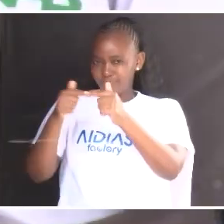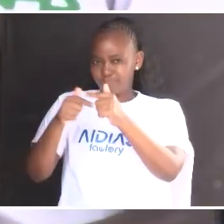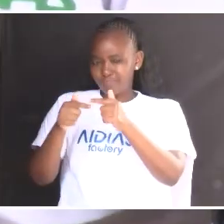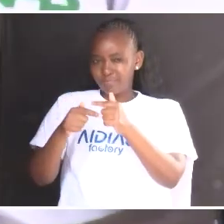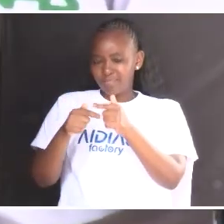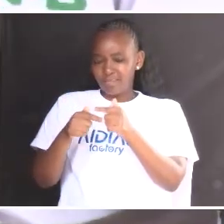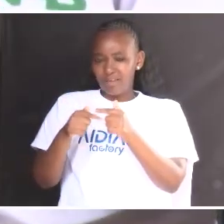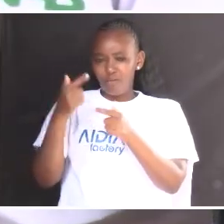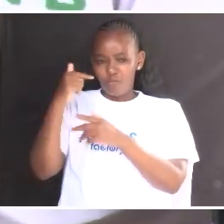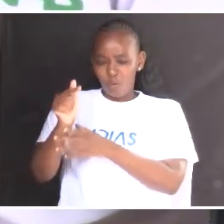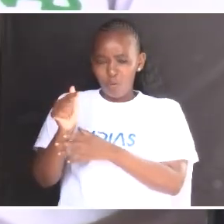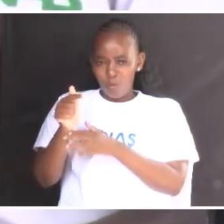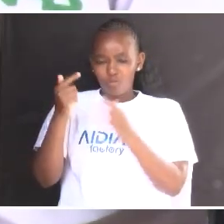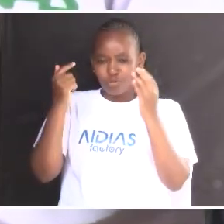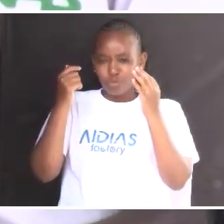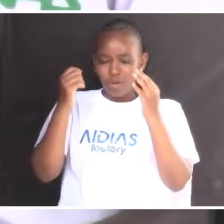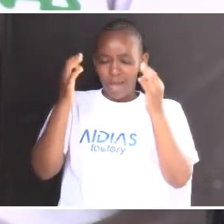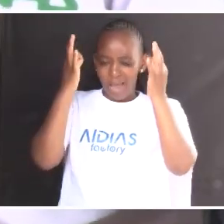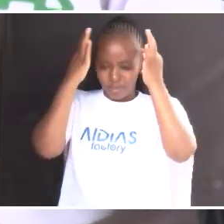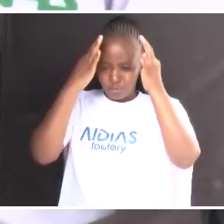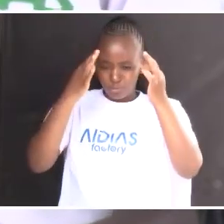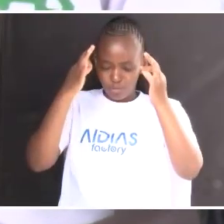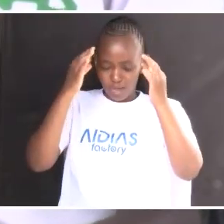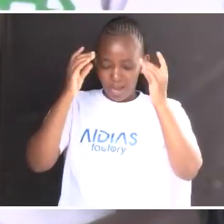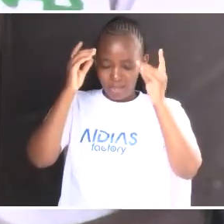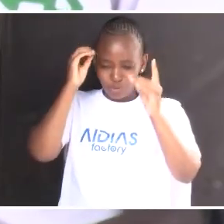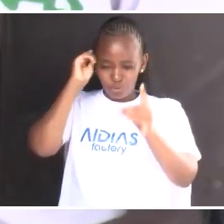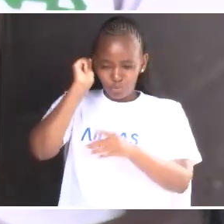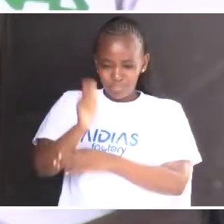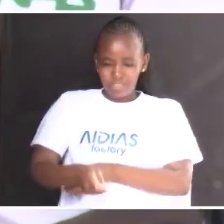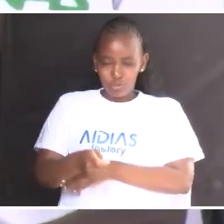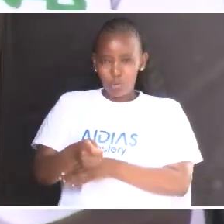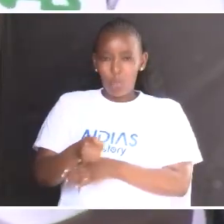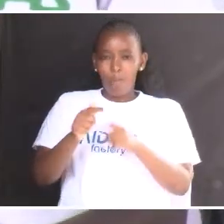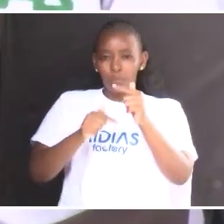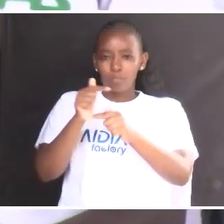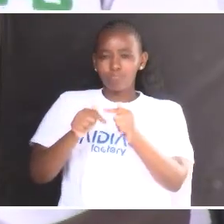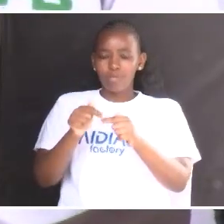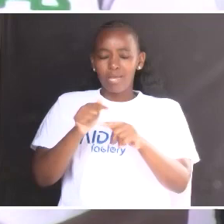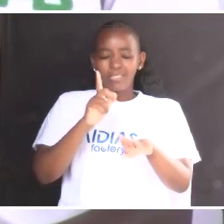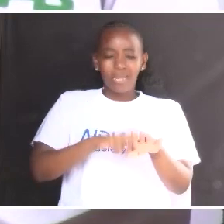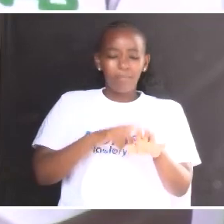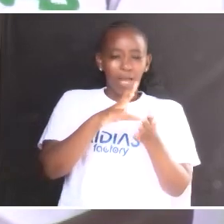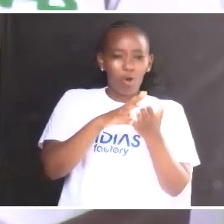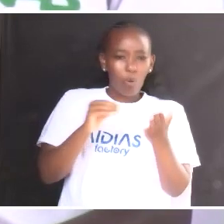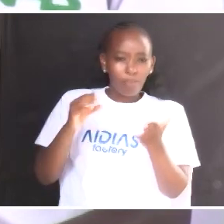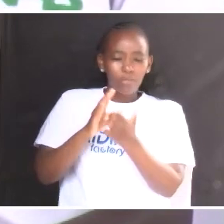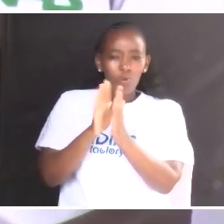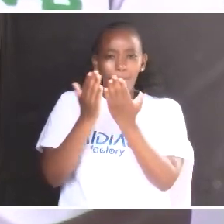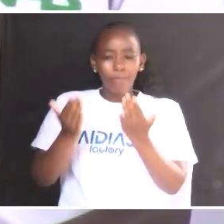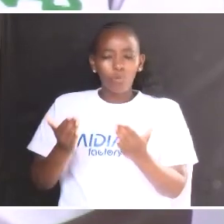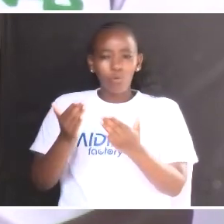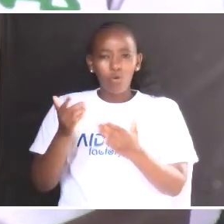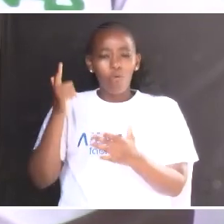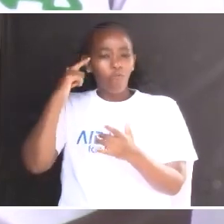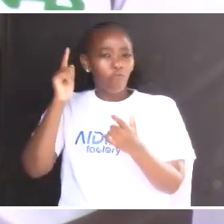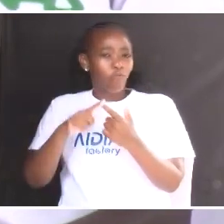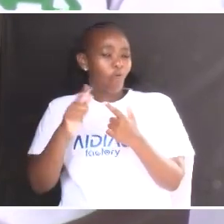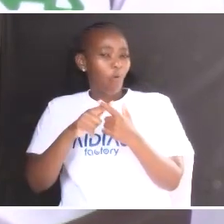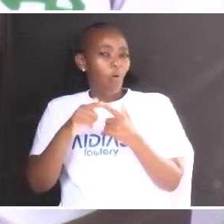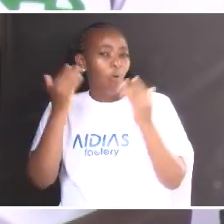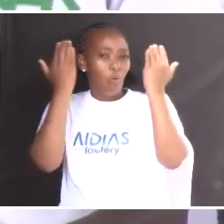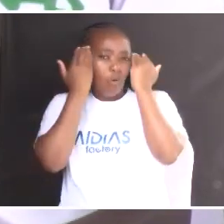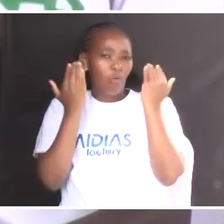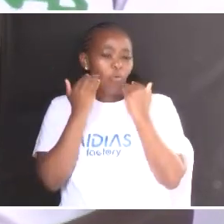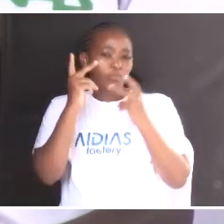because it is for purposes of judicial proceedings. Nikichukua kitabu yako, ni photocopy the whole of it for purposes of the court